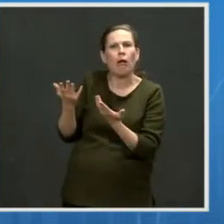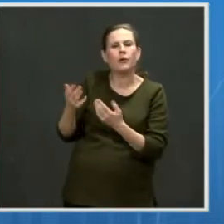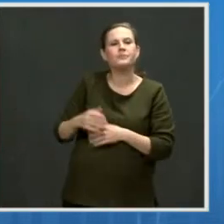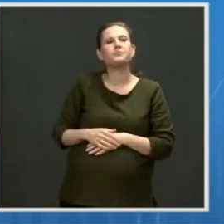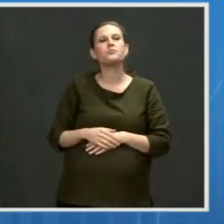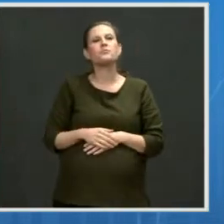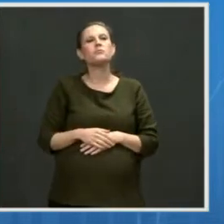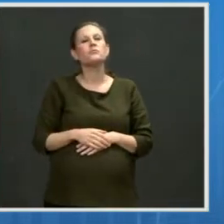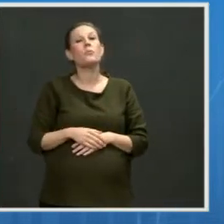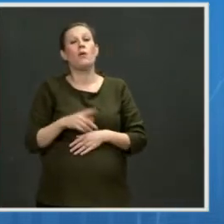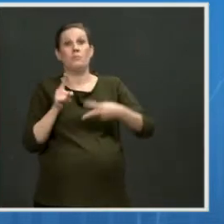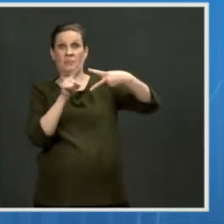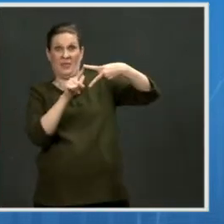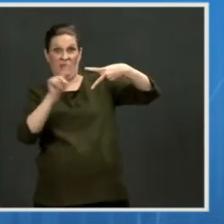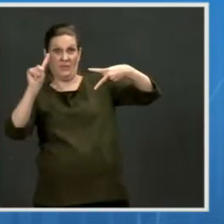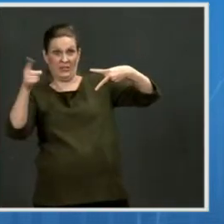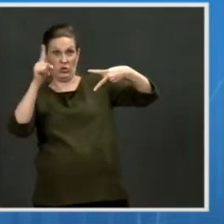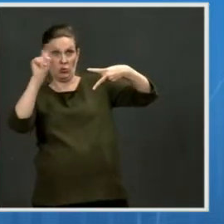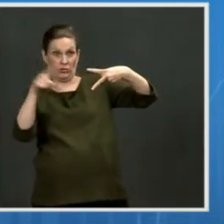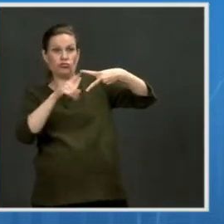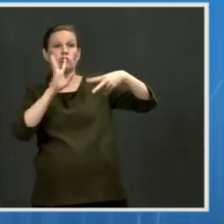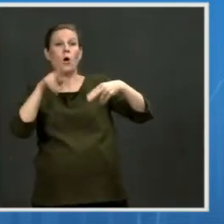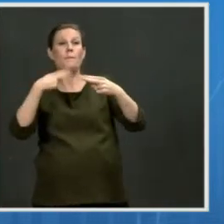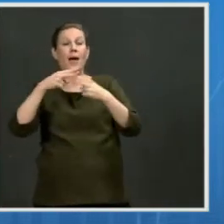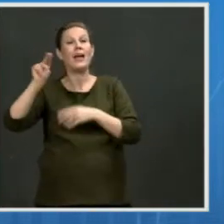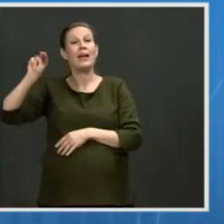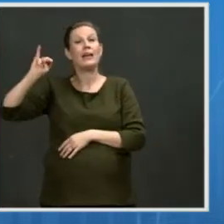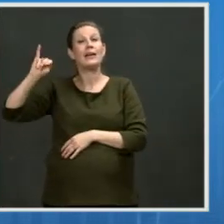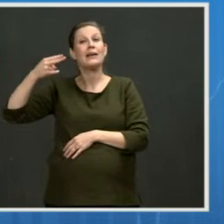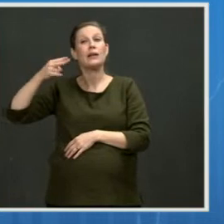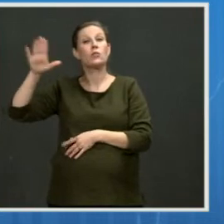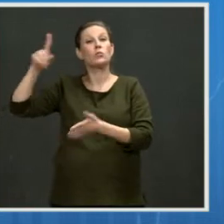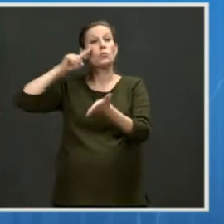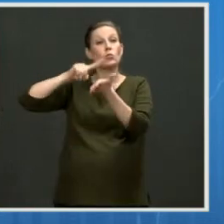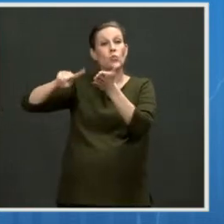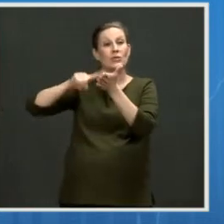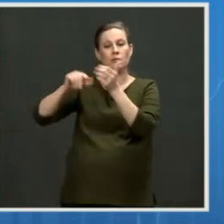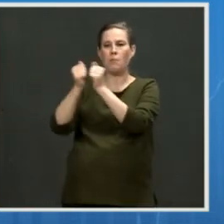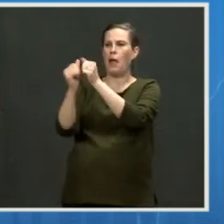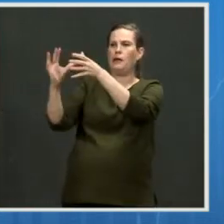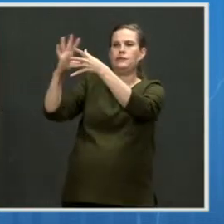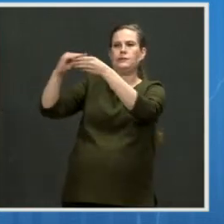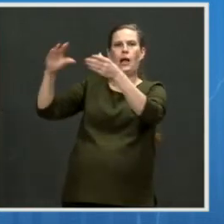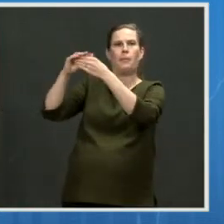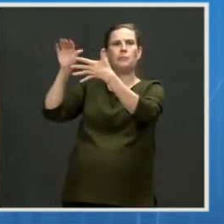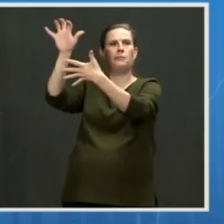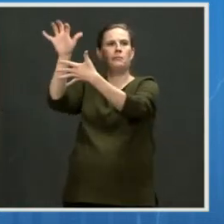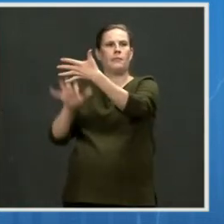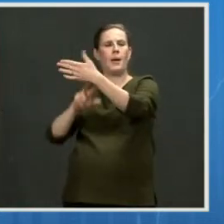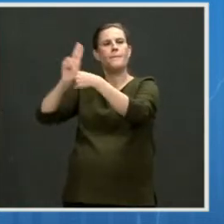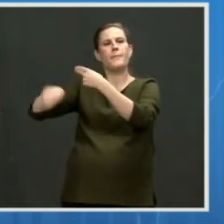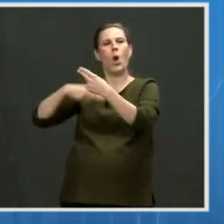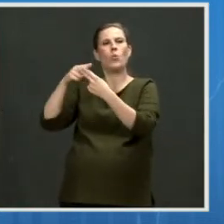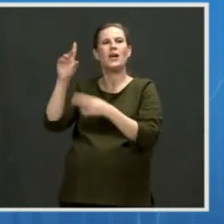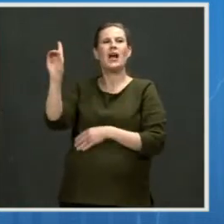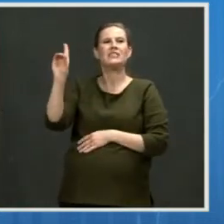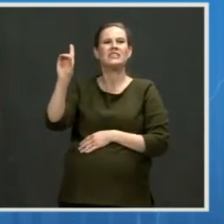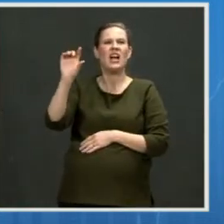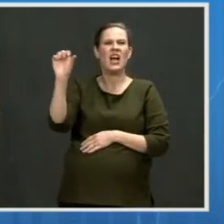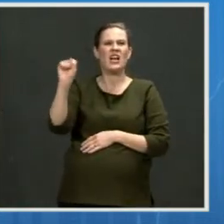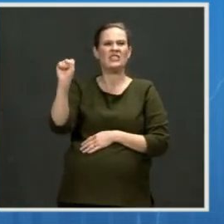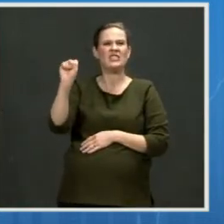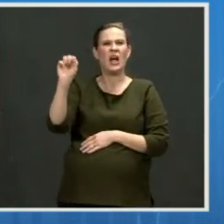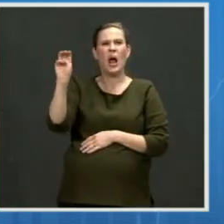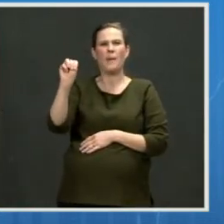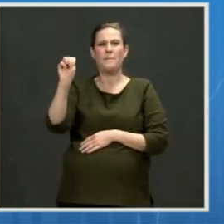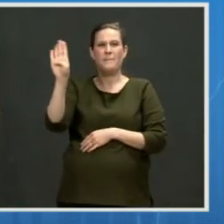NIH statement that followed the letter that was sent by the DSMB to AZ,